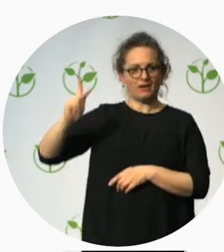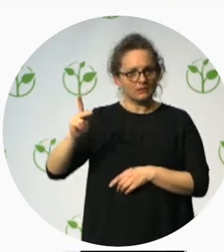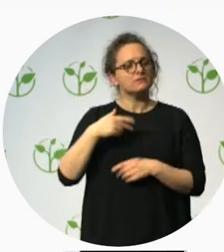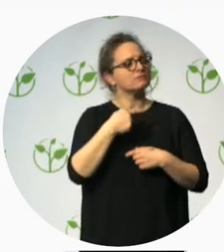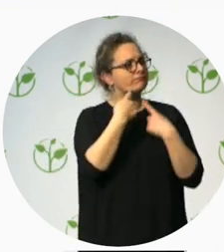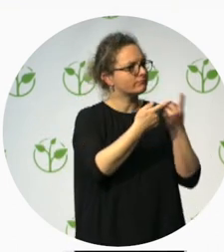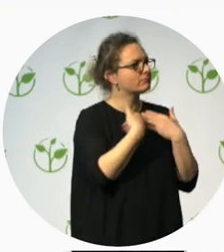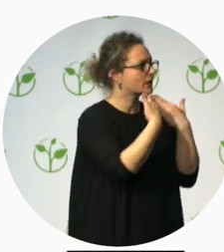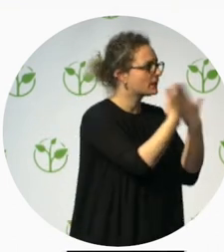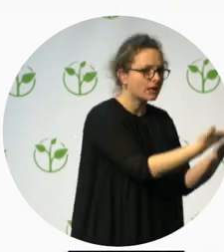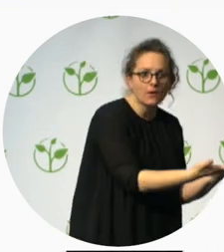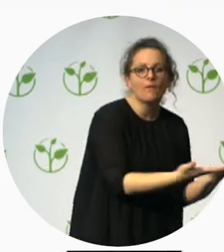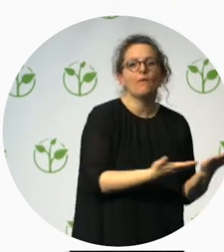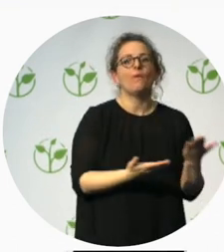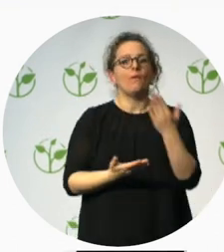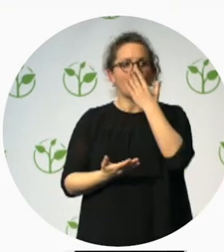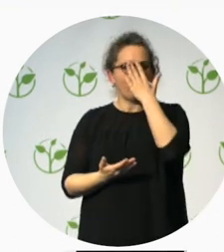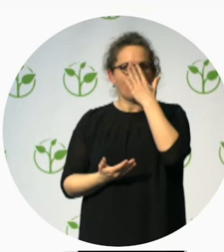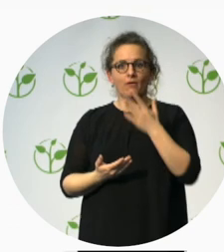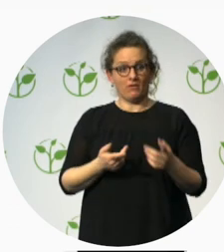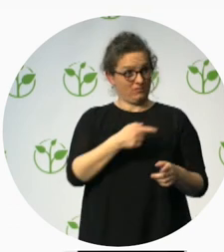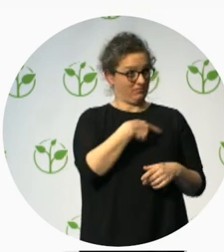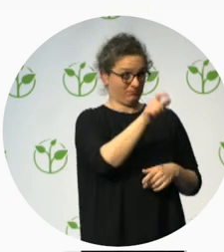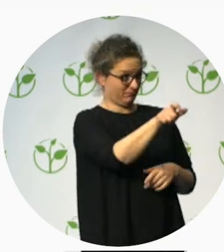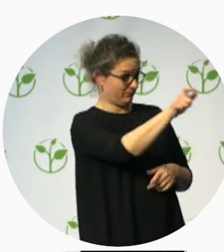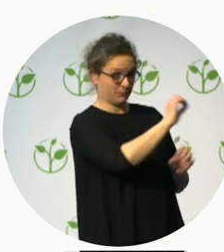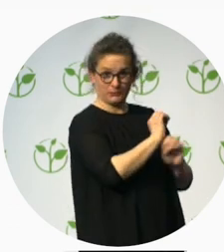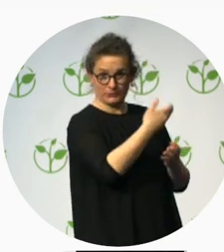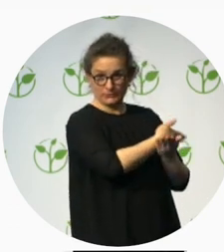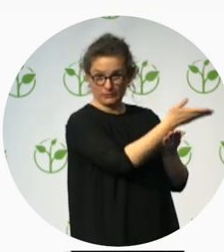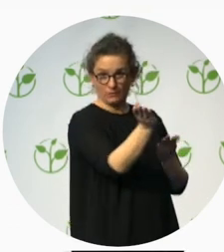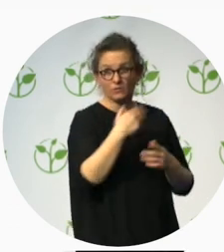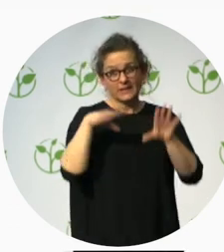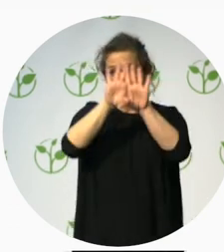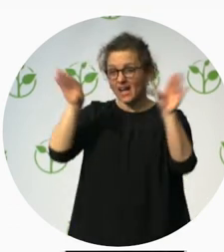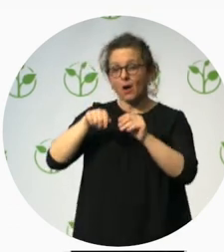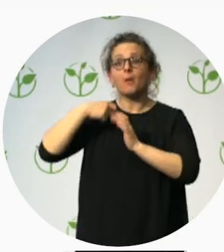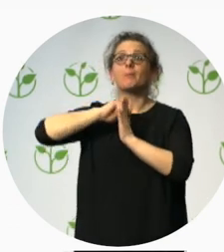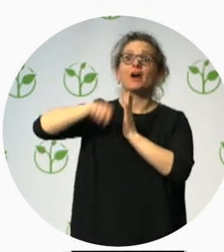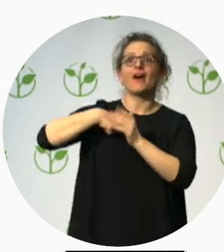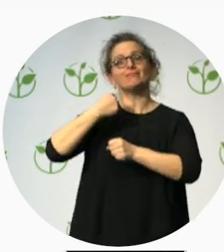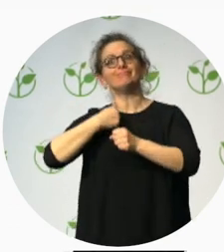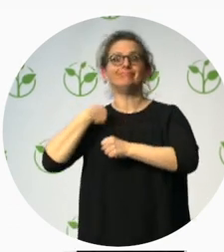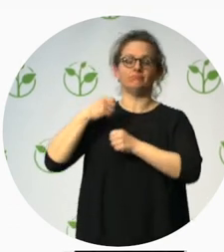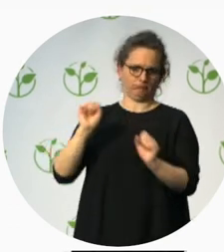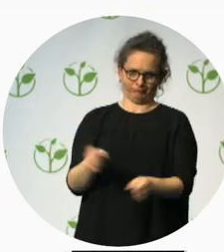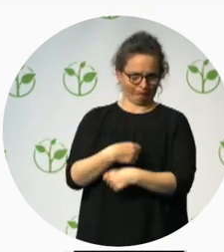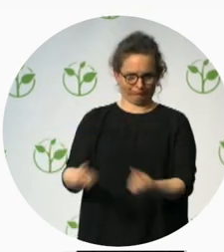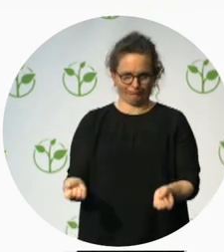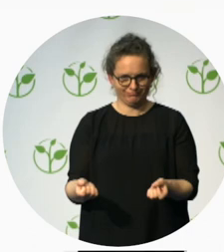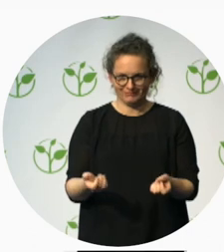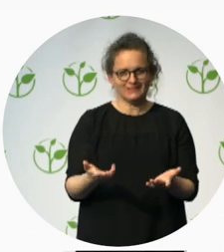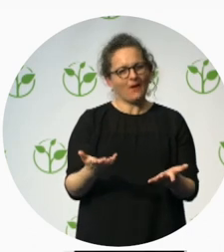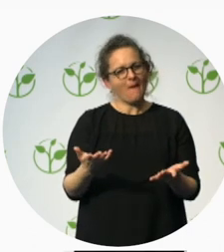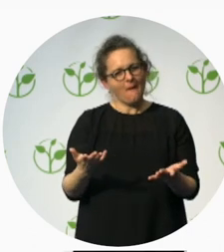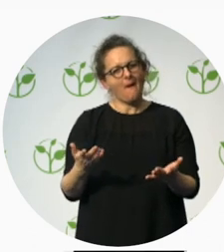this. And with that, I think it's now time for me to deliver you into the valuable and